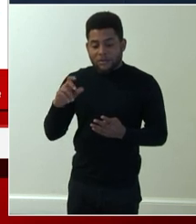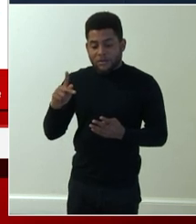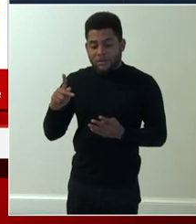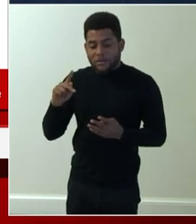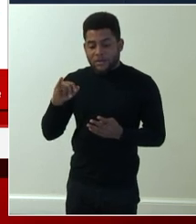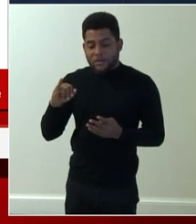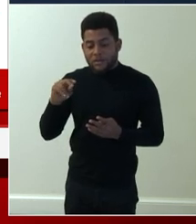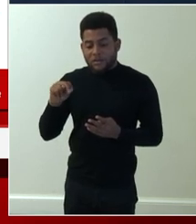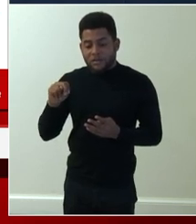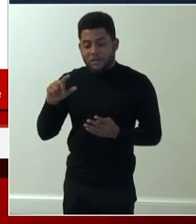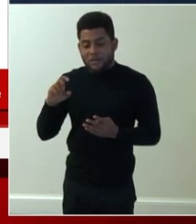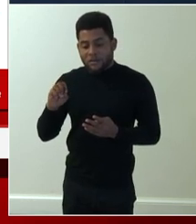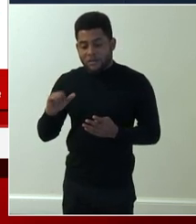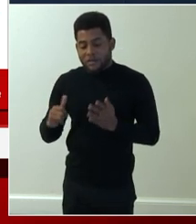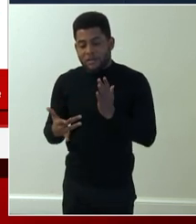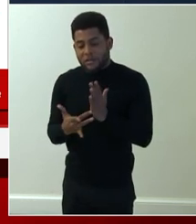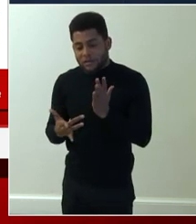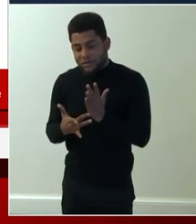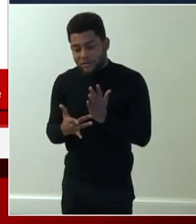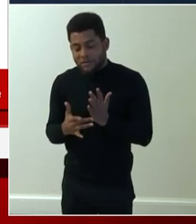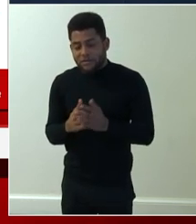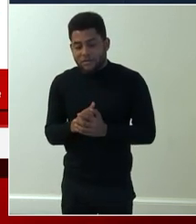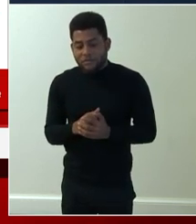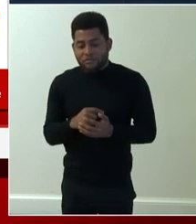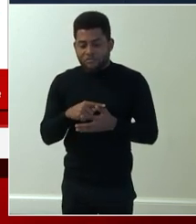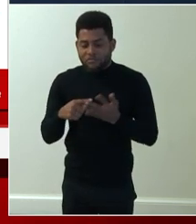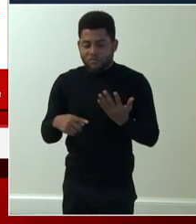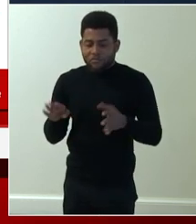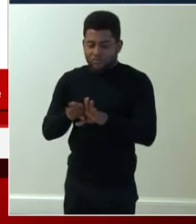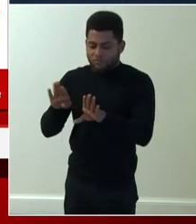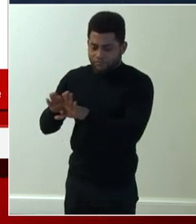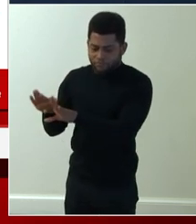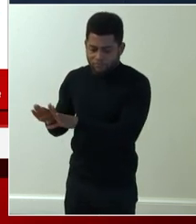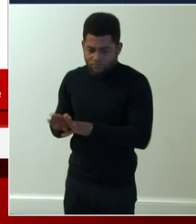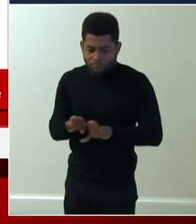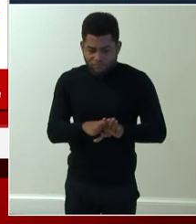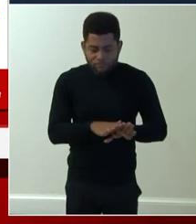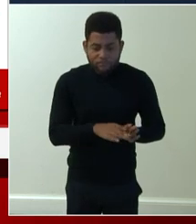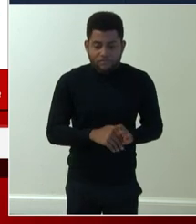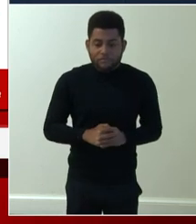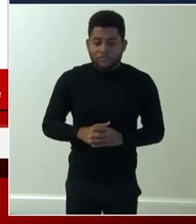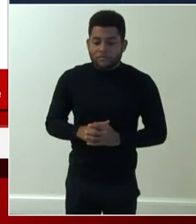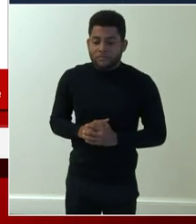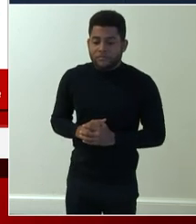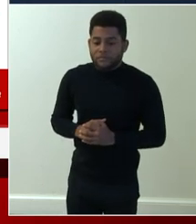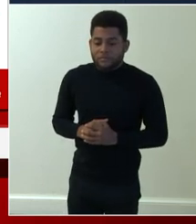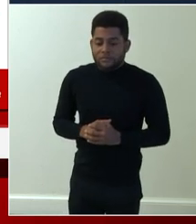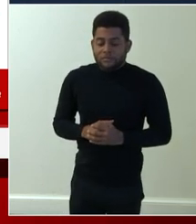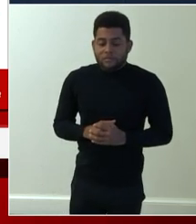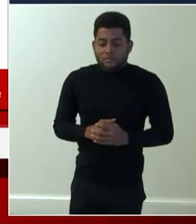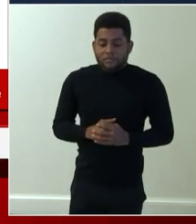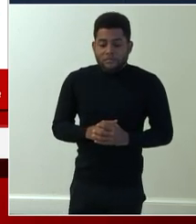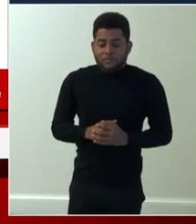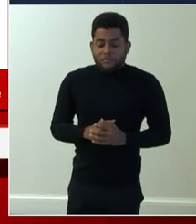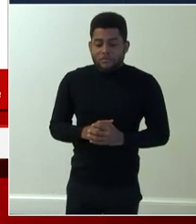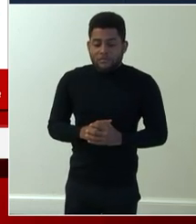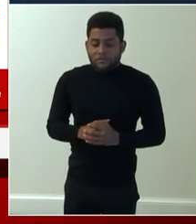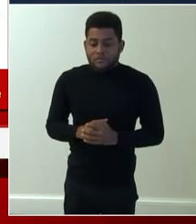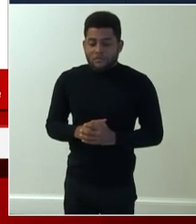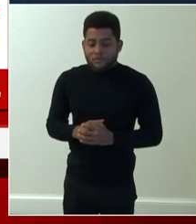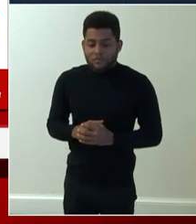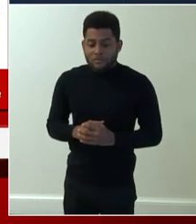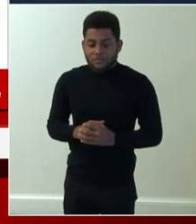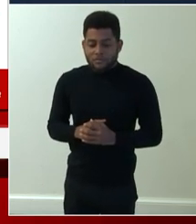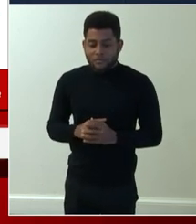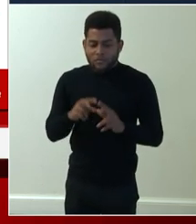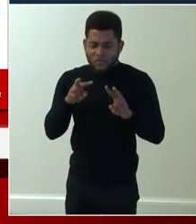at Whittier? They have not resumed classes there. So, sorry, it's Whittier, McKinley Tech, Bard,